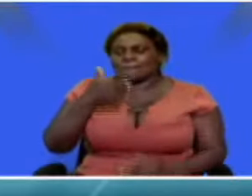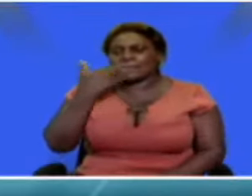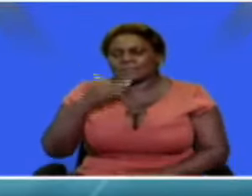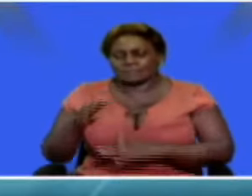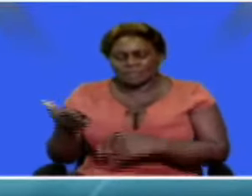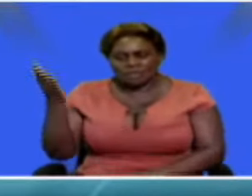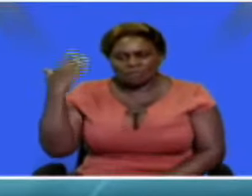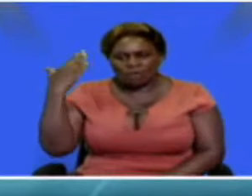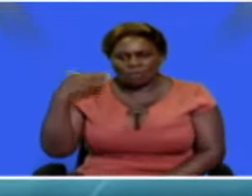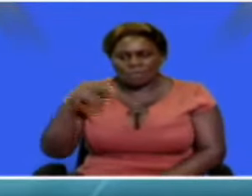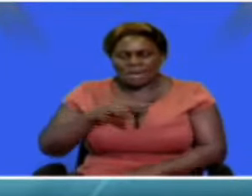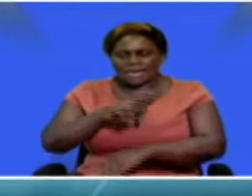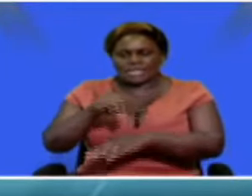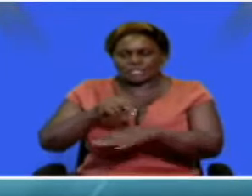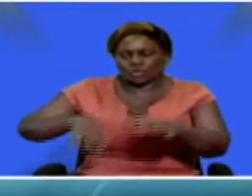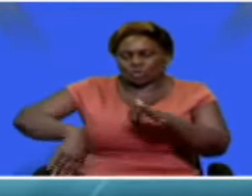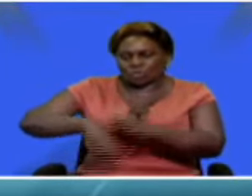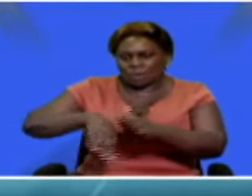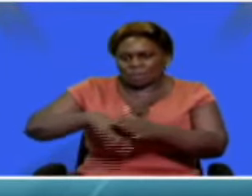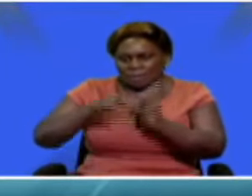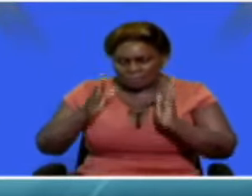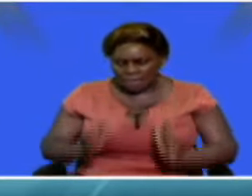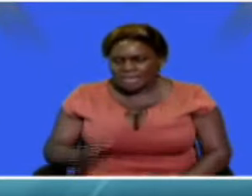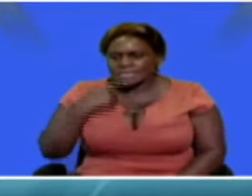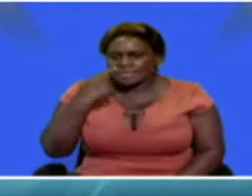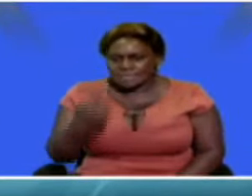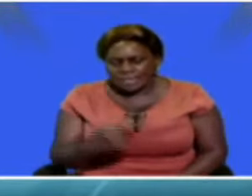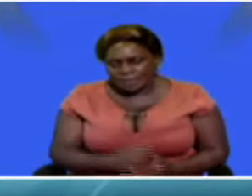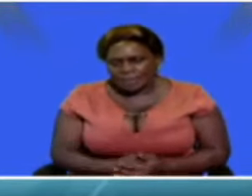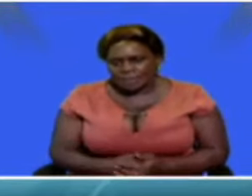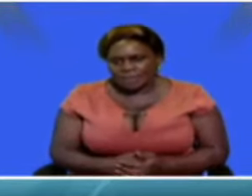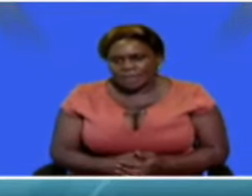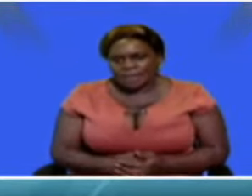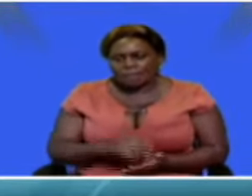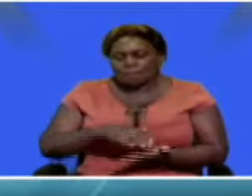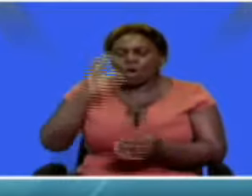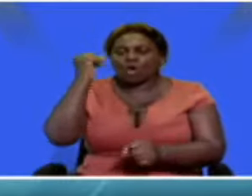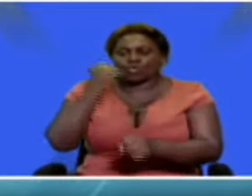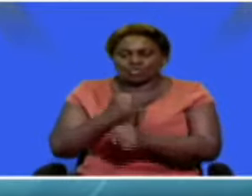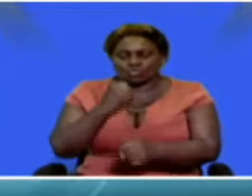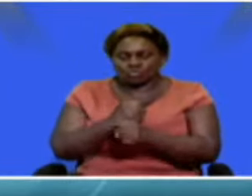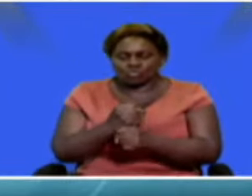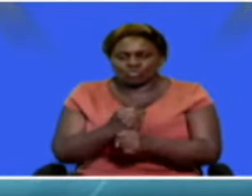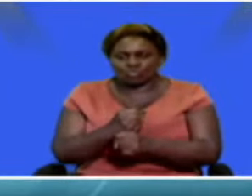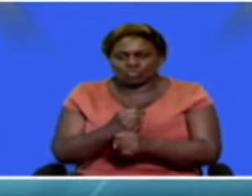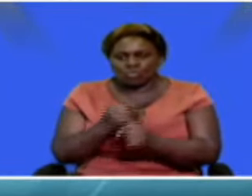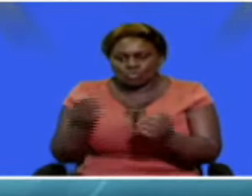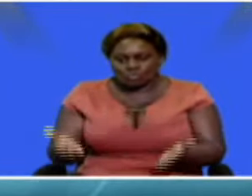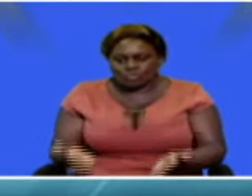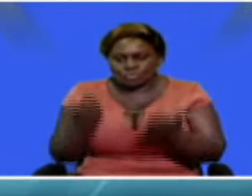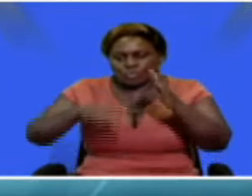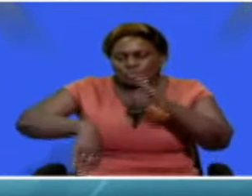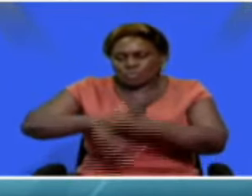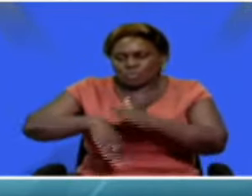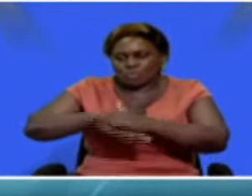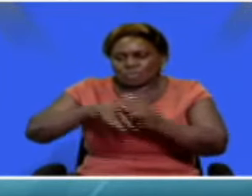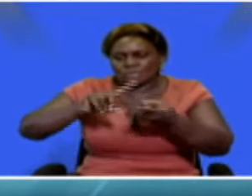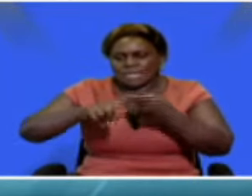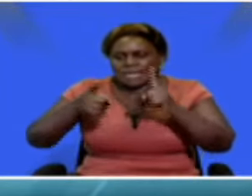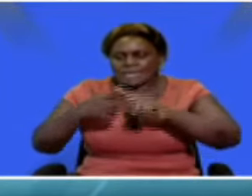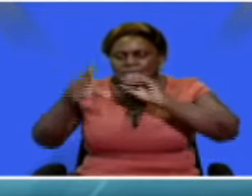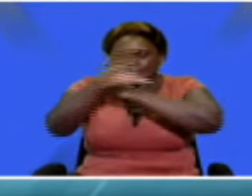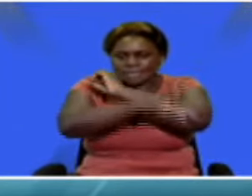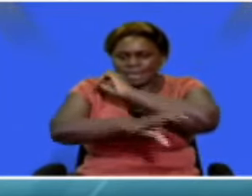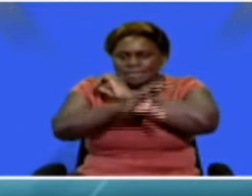Yes. Now, former Harambee Stars player Fred Ambani has said that more needs to be done as we strive to uplift the football standards in the